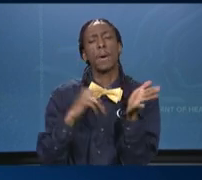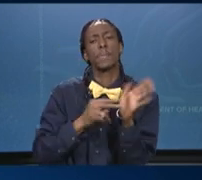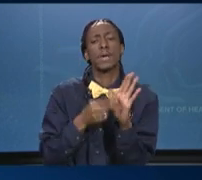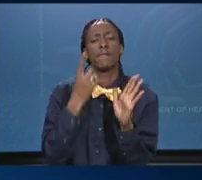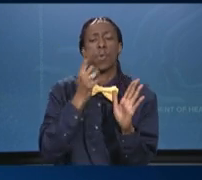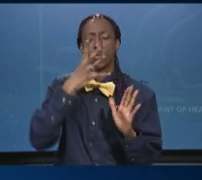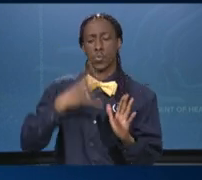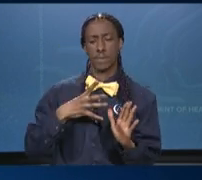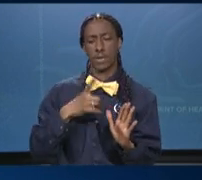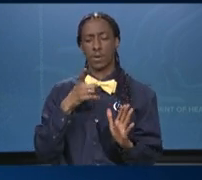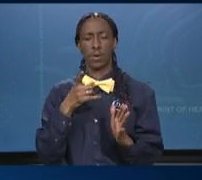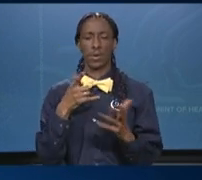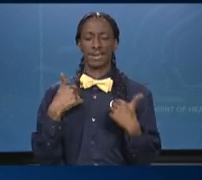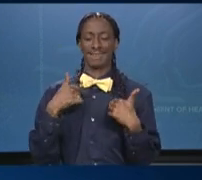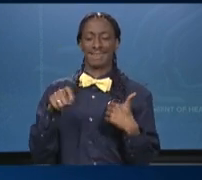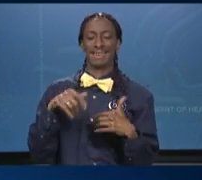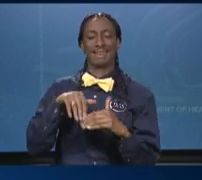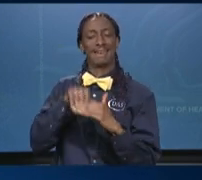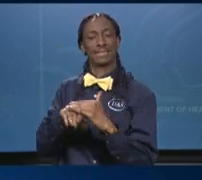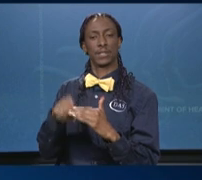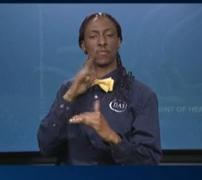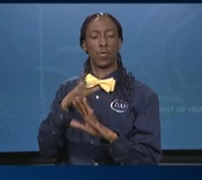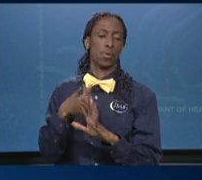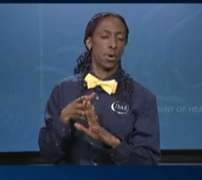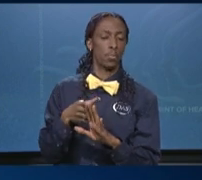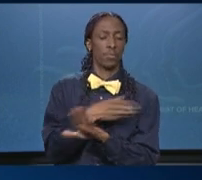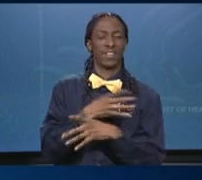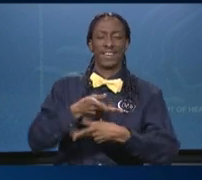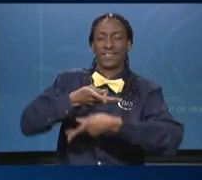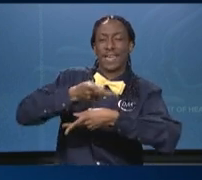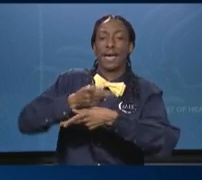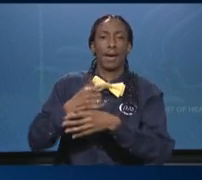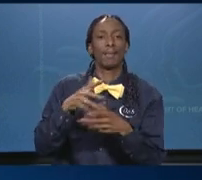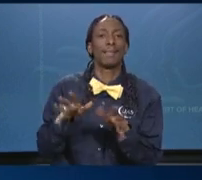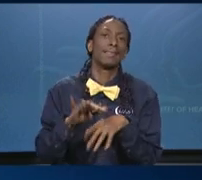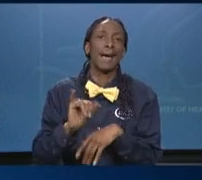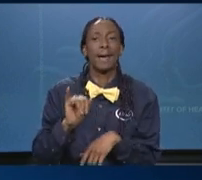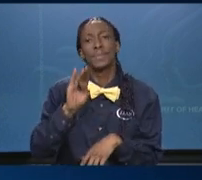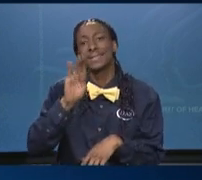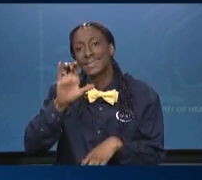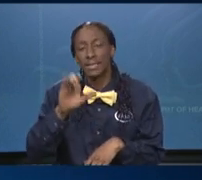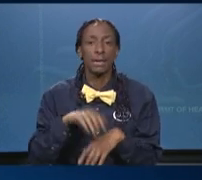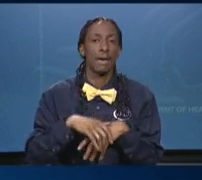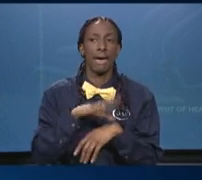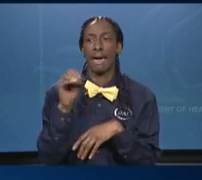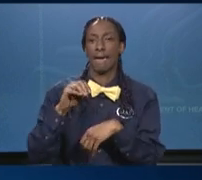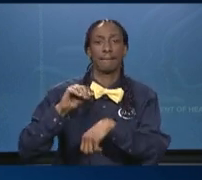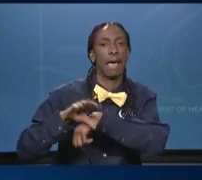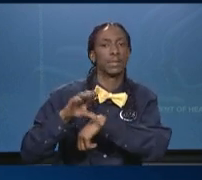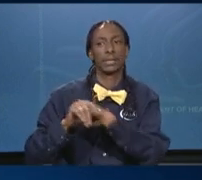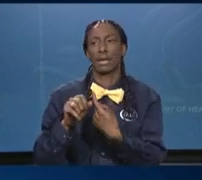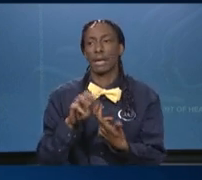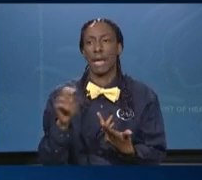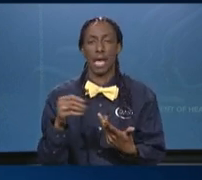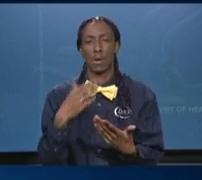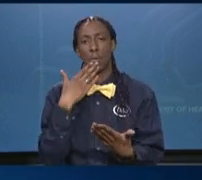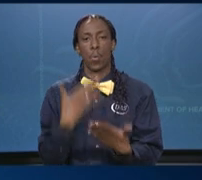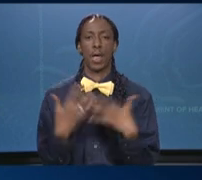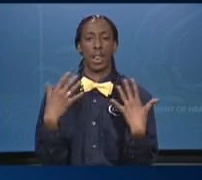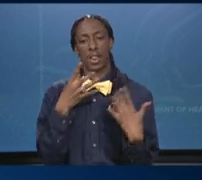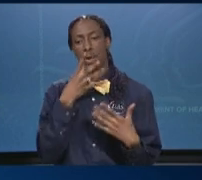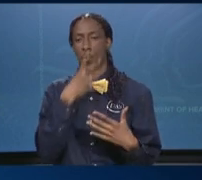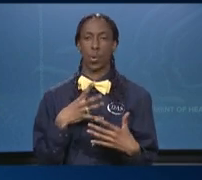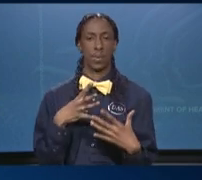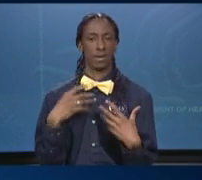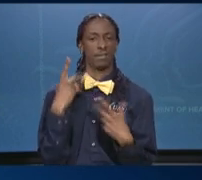access to preventative health care services, including birth control, including counseling, including well woman visits. I